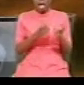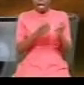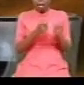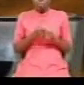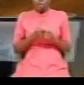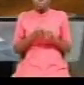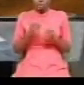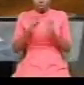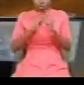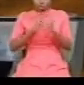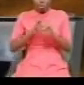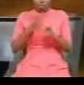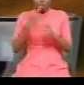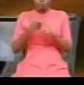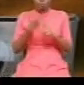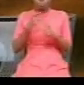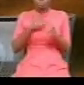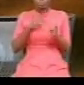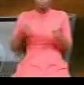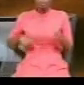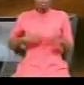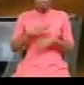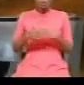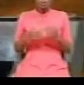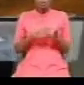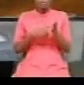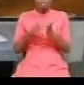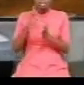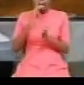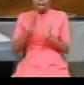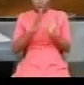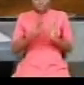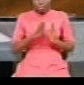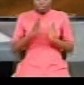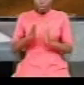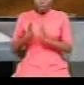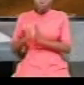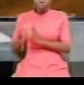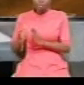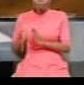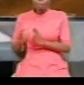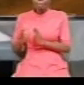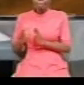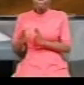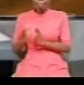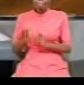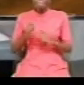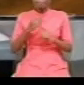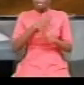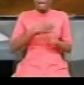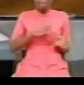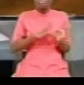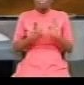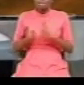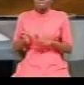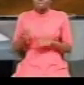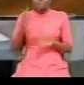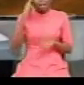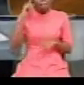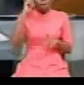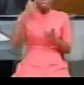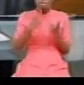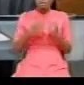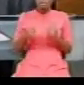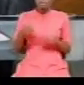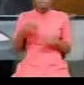reward from the Lord. All these are preparatory and readiness for his